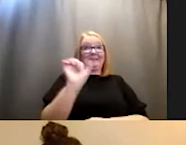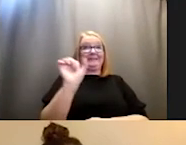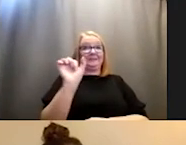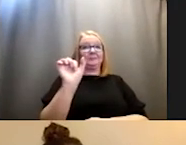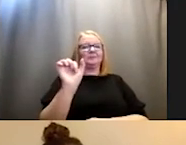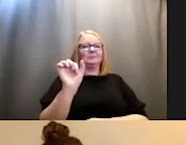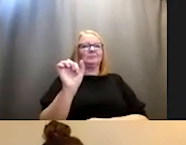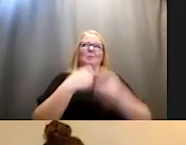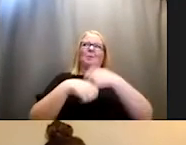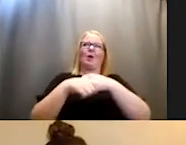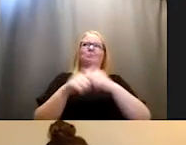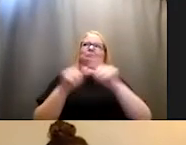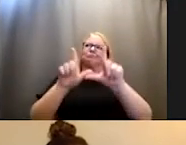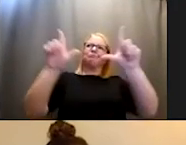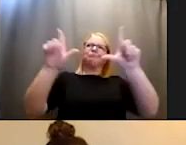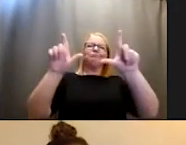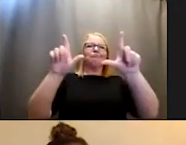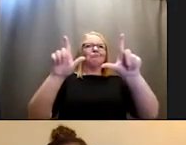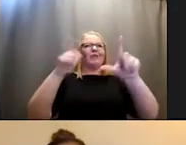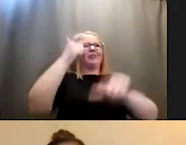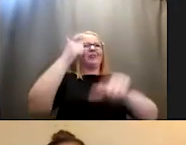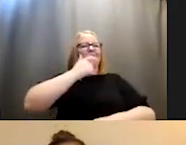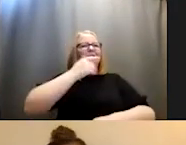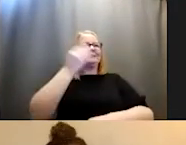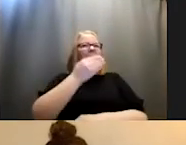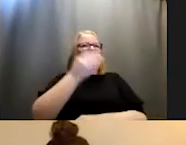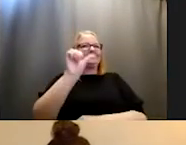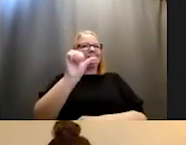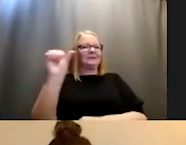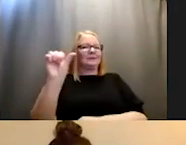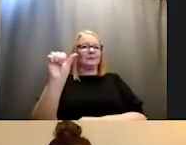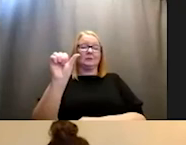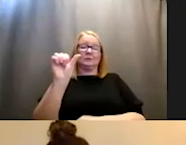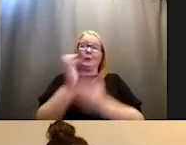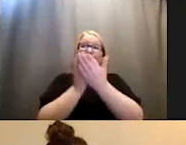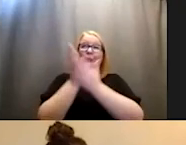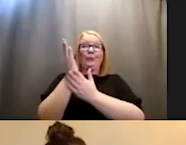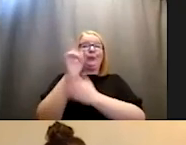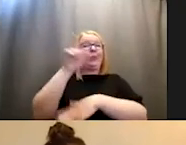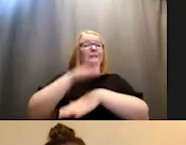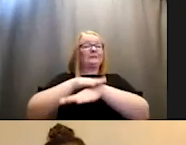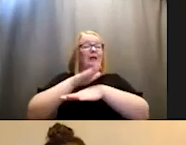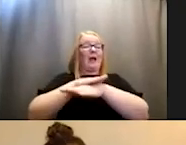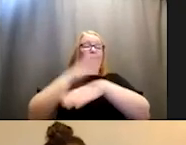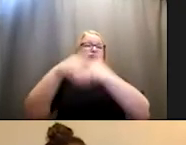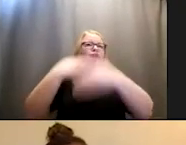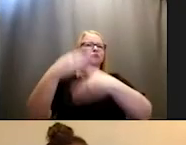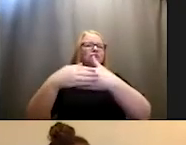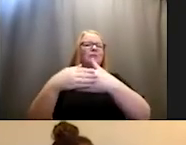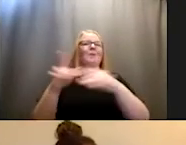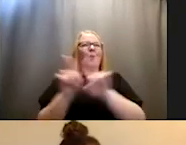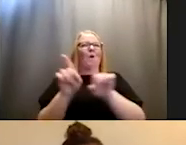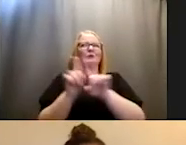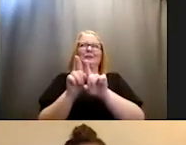of 1966 and one of the most iconic British models during that time. And she also became known as the face of